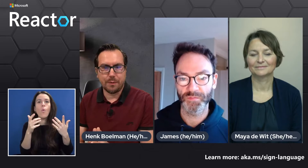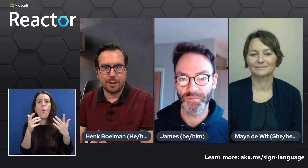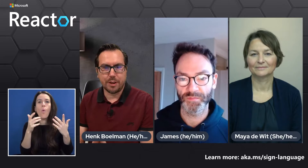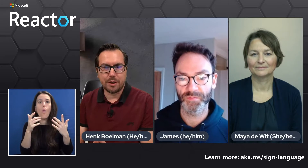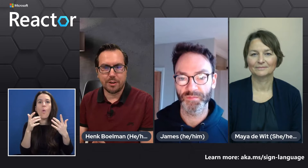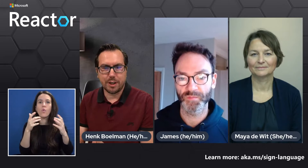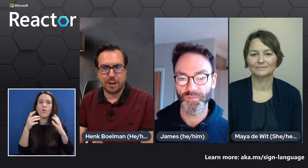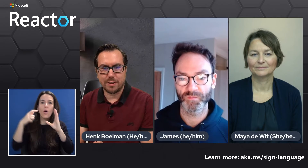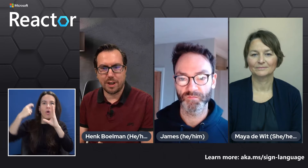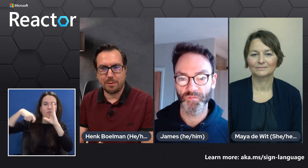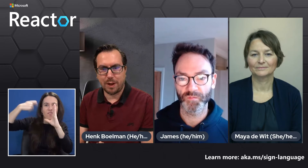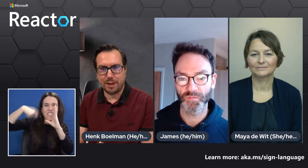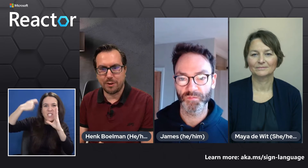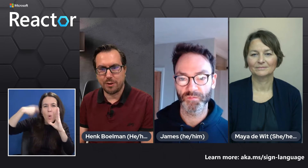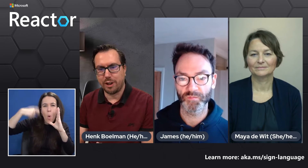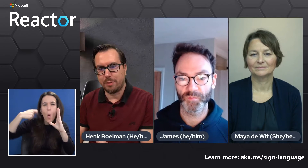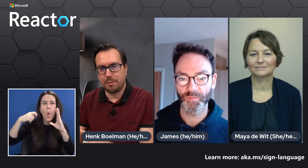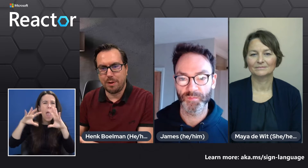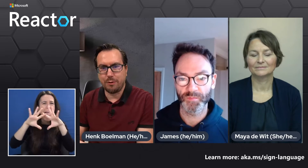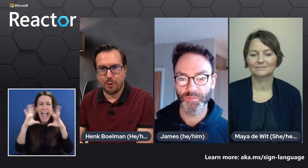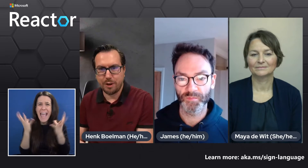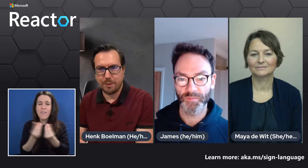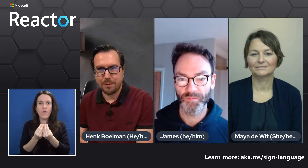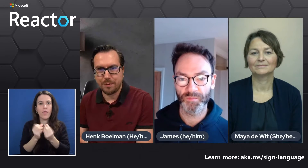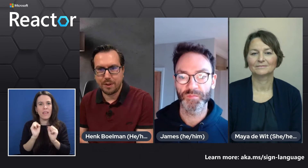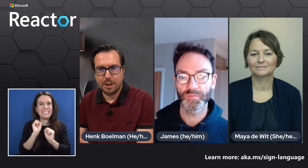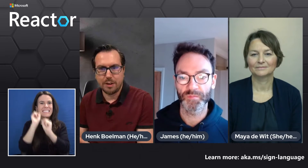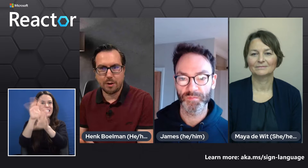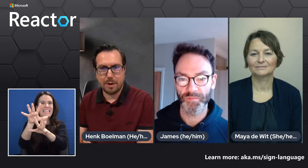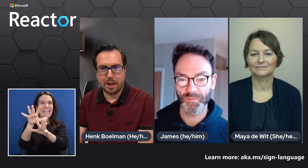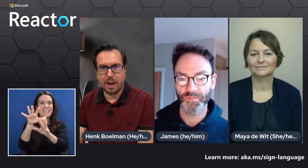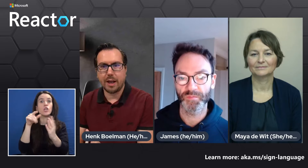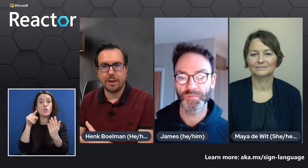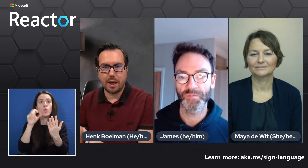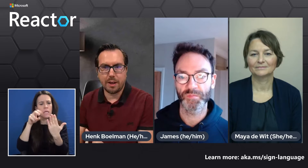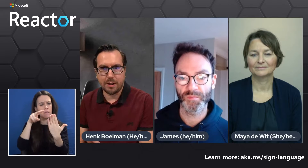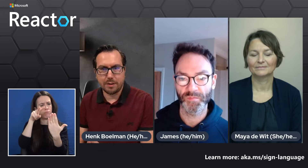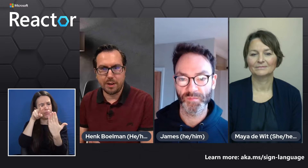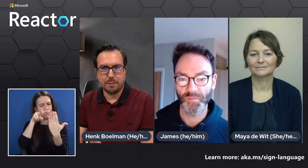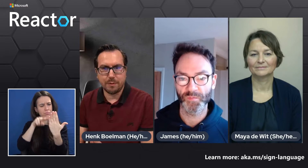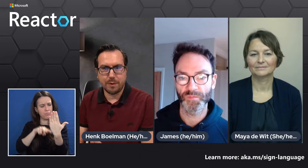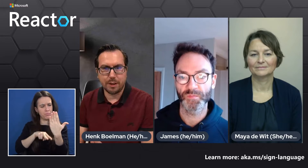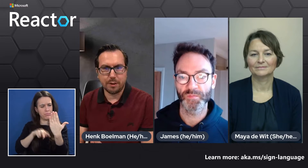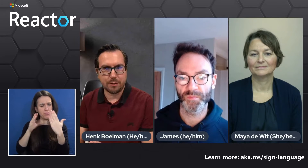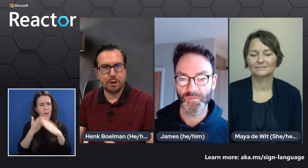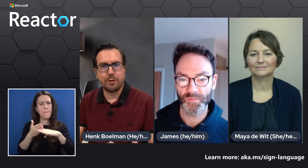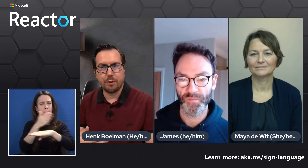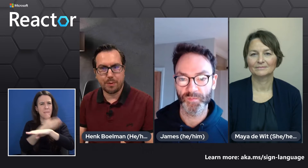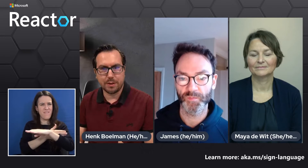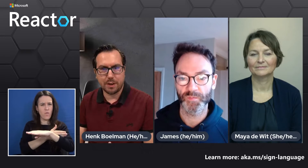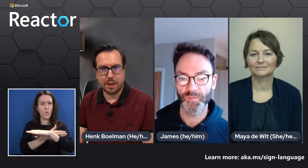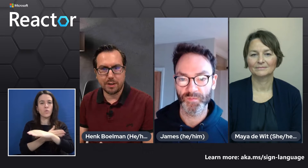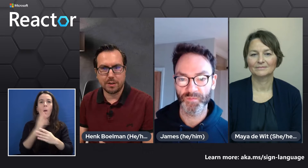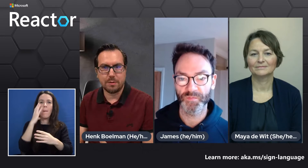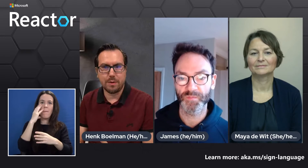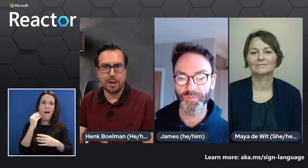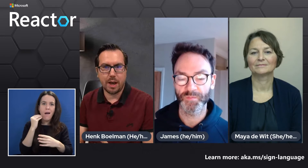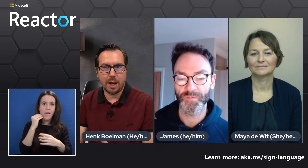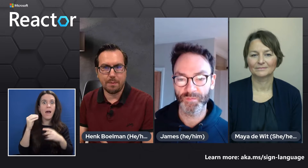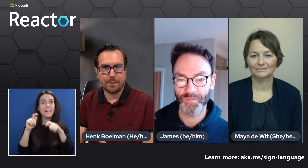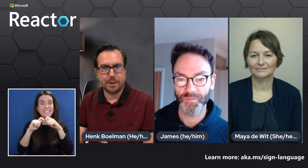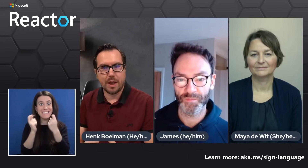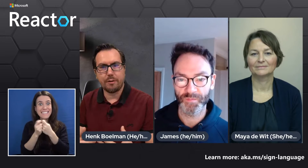So the discussion can take place also a little bit before. So Maya and the team will go through the presentations.